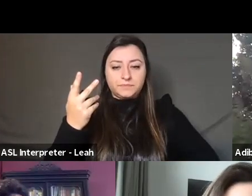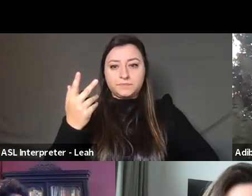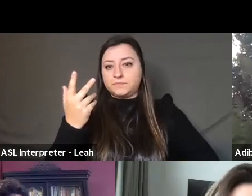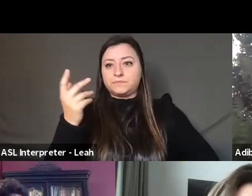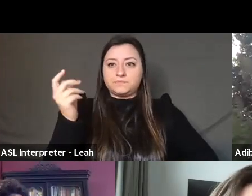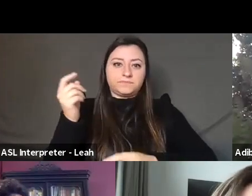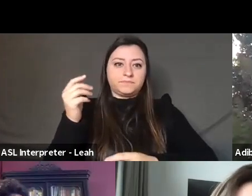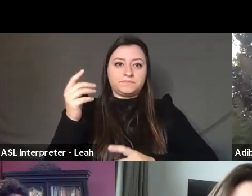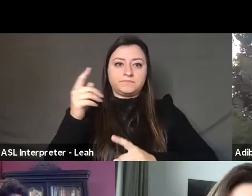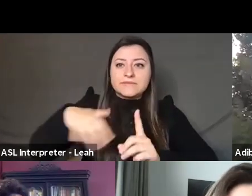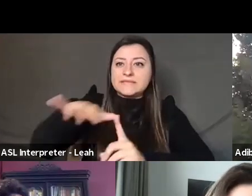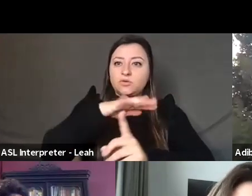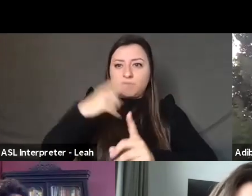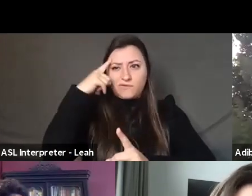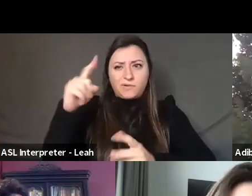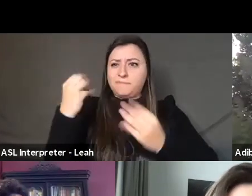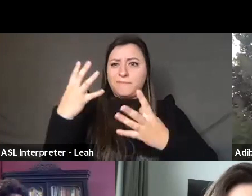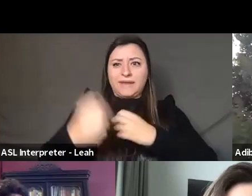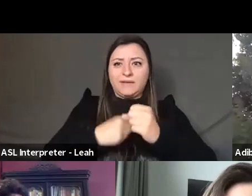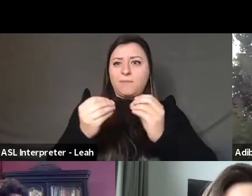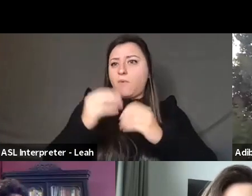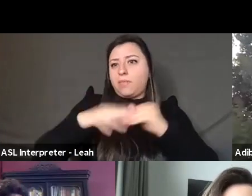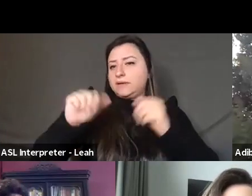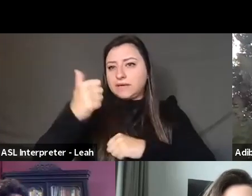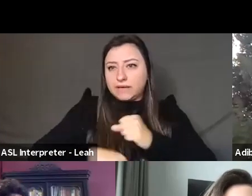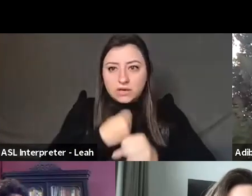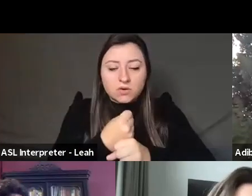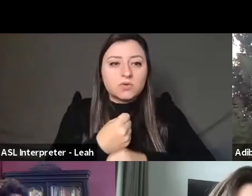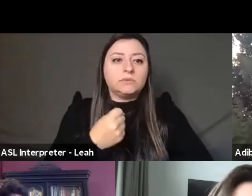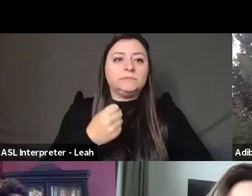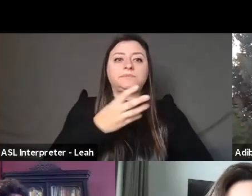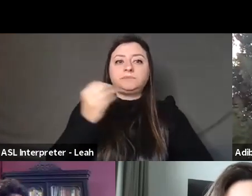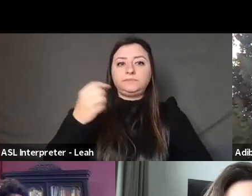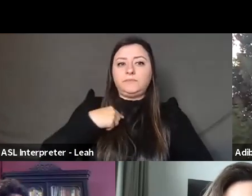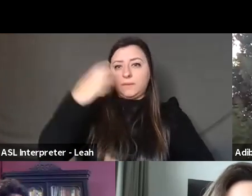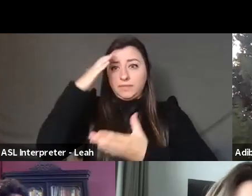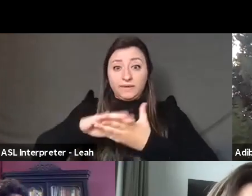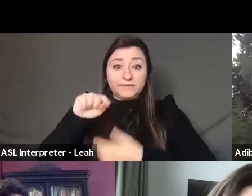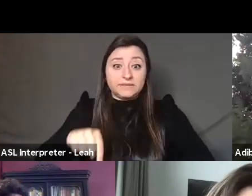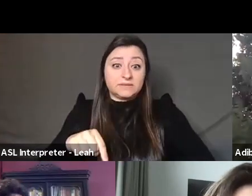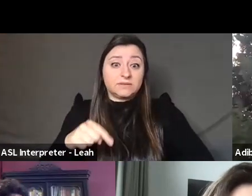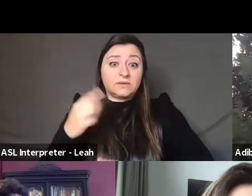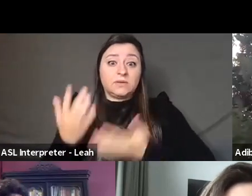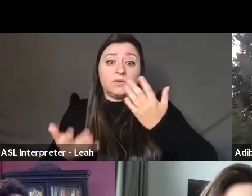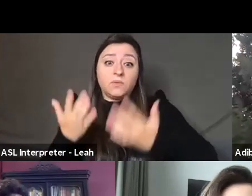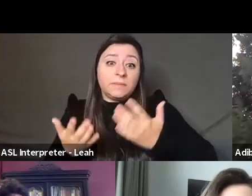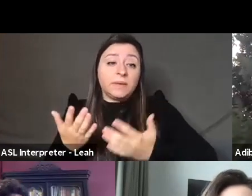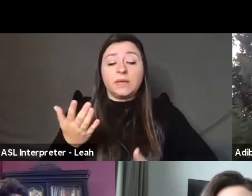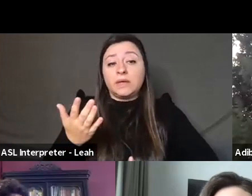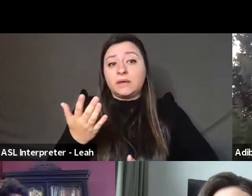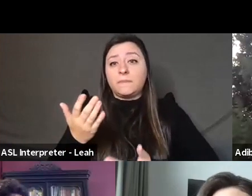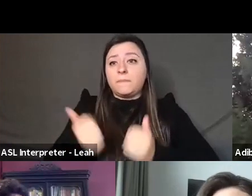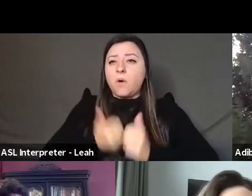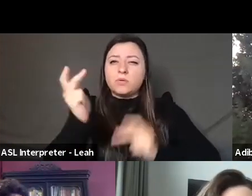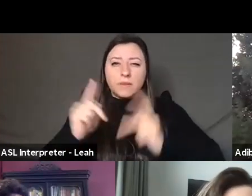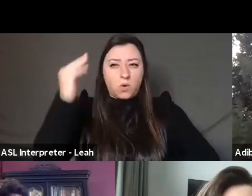scenery since for more than a decade now. And I believe this is what maybe most people know me for.